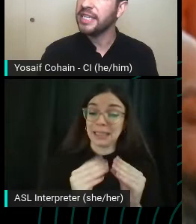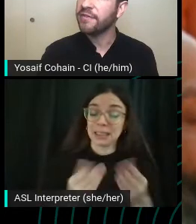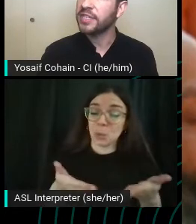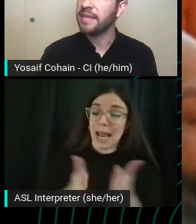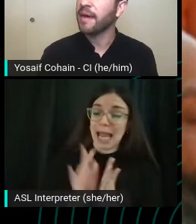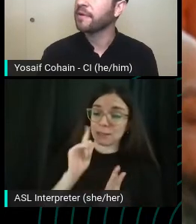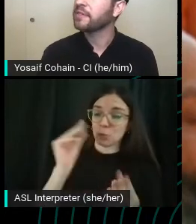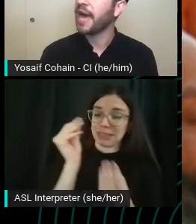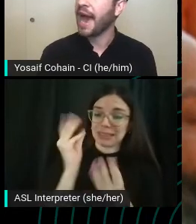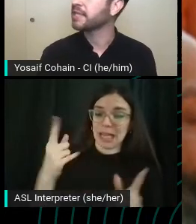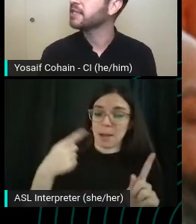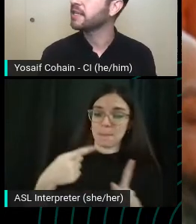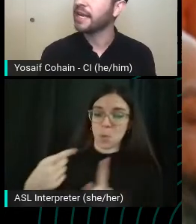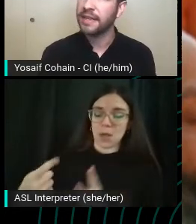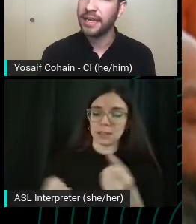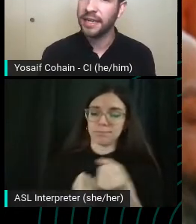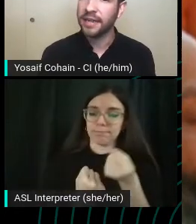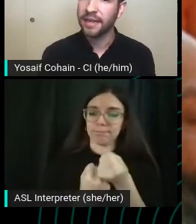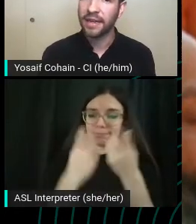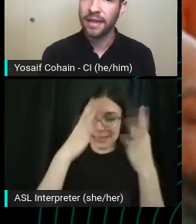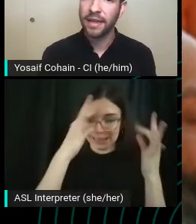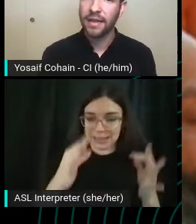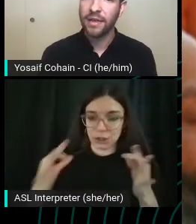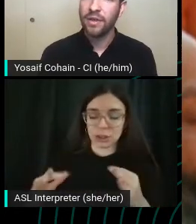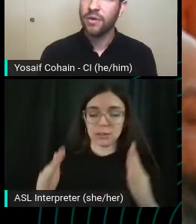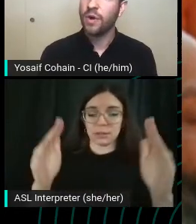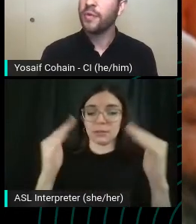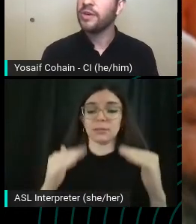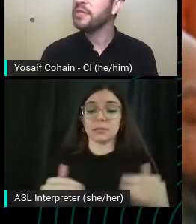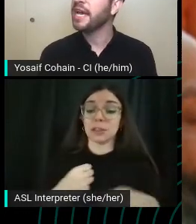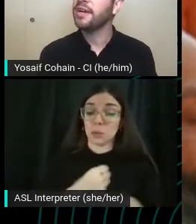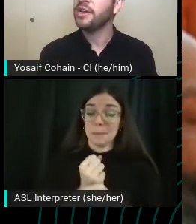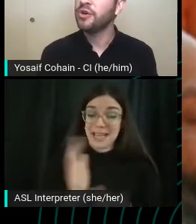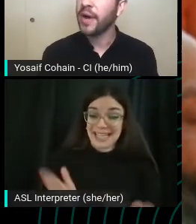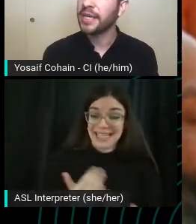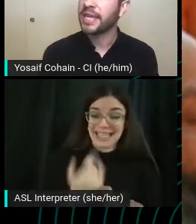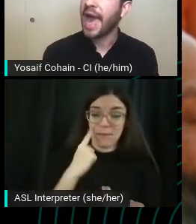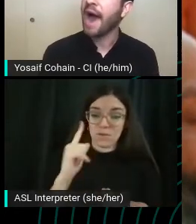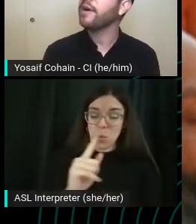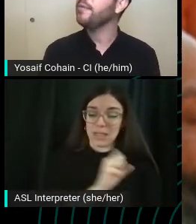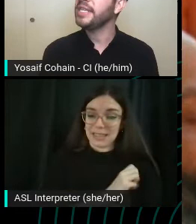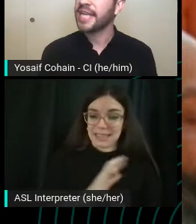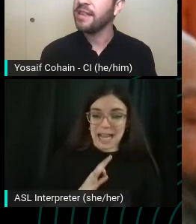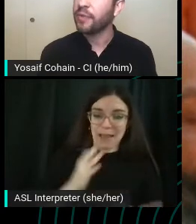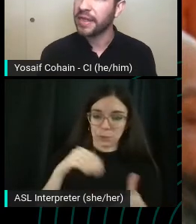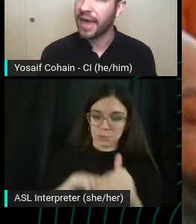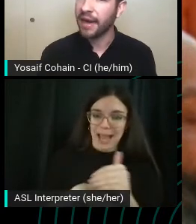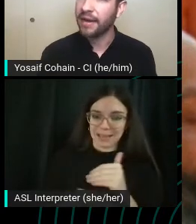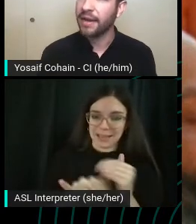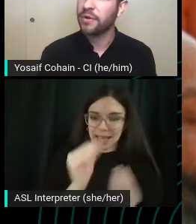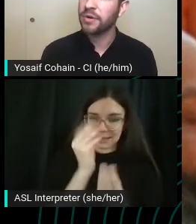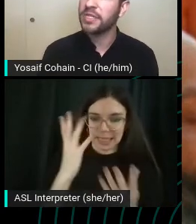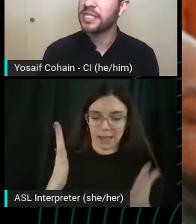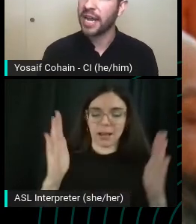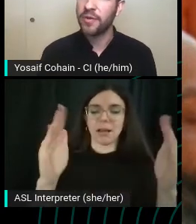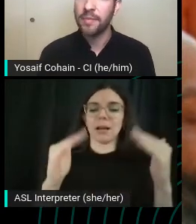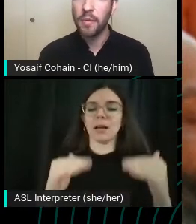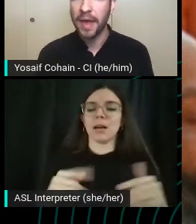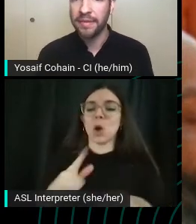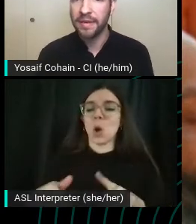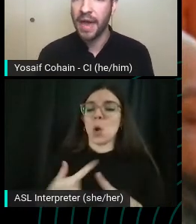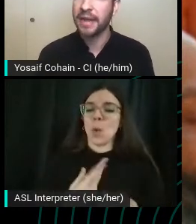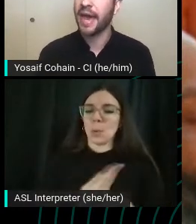it easy for team members to access the data they need? When we use data in new ways, how can we celebrate that in order to